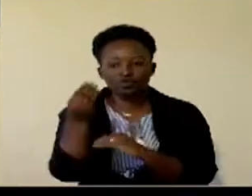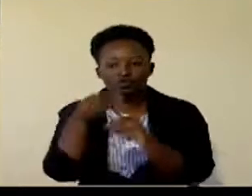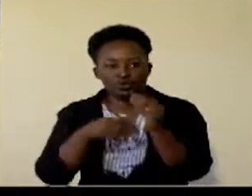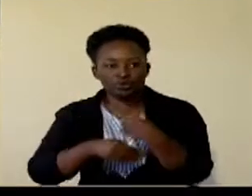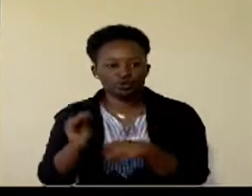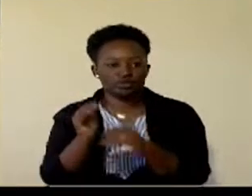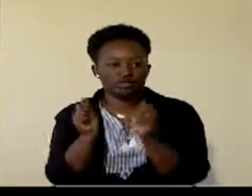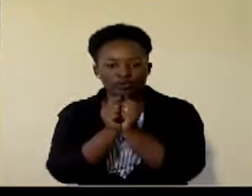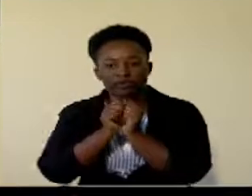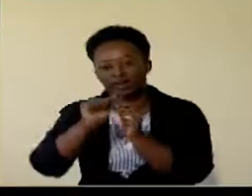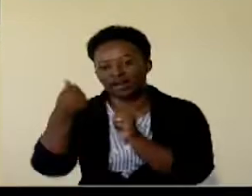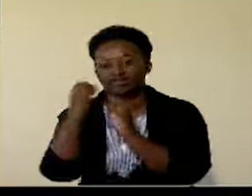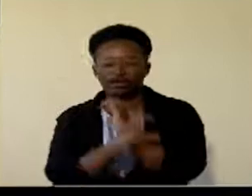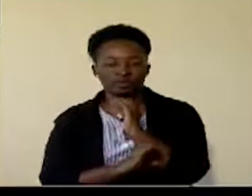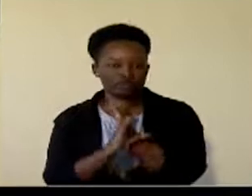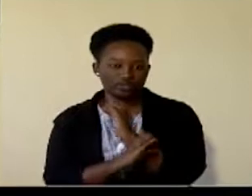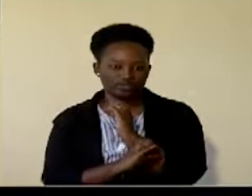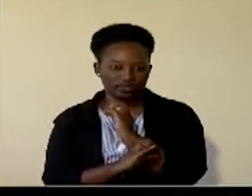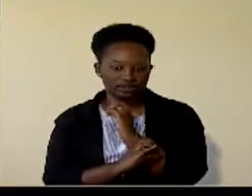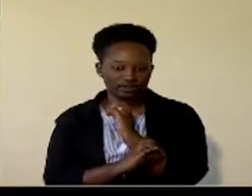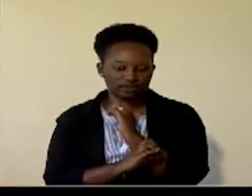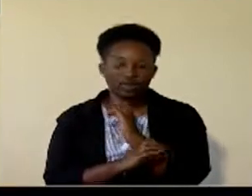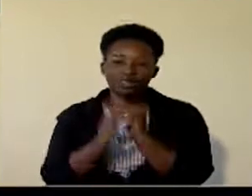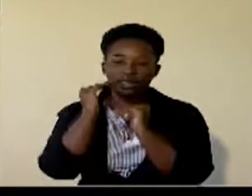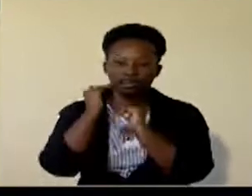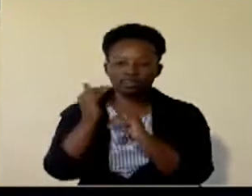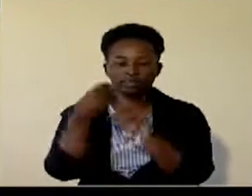trade with other countries.